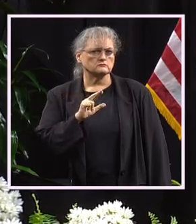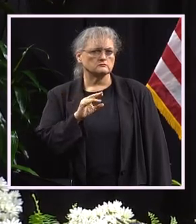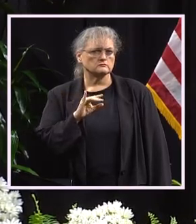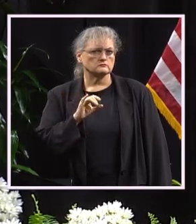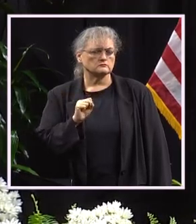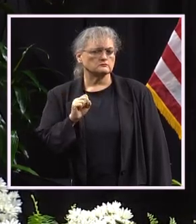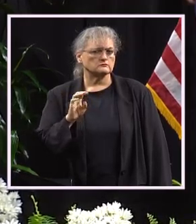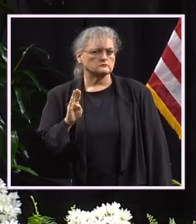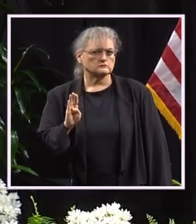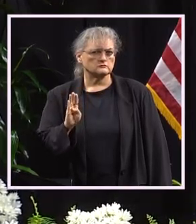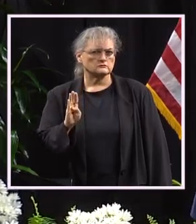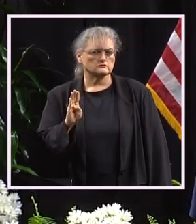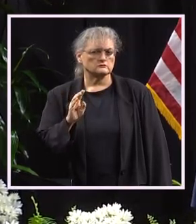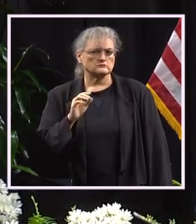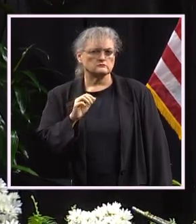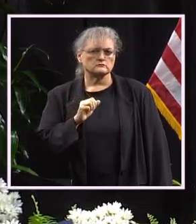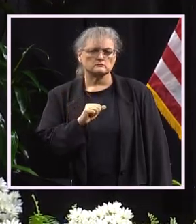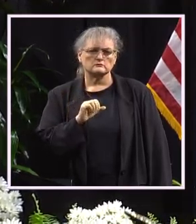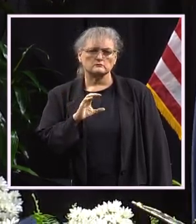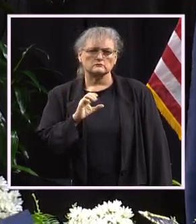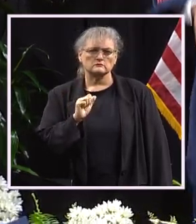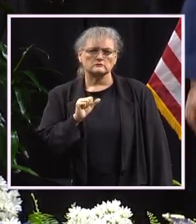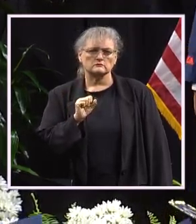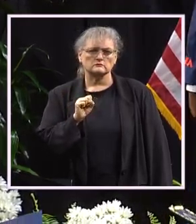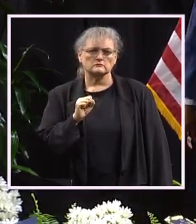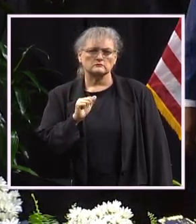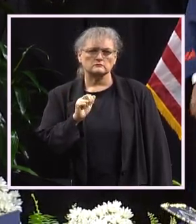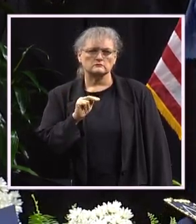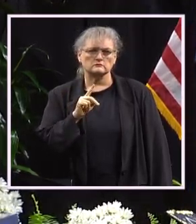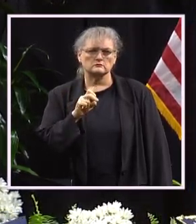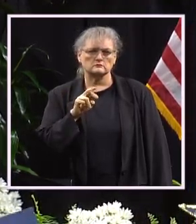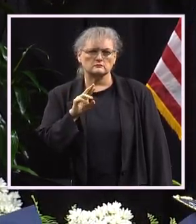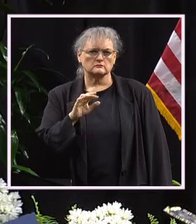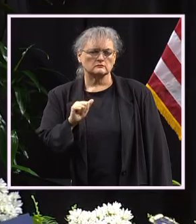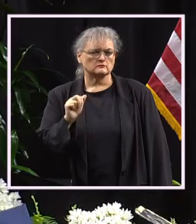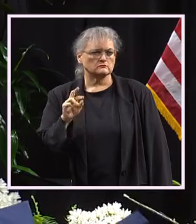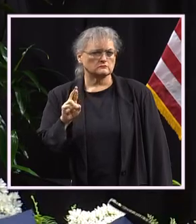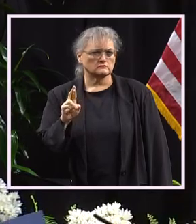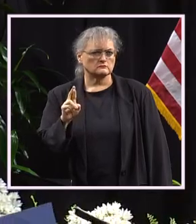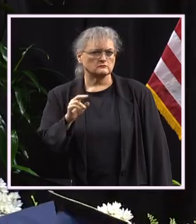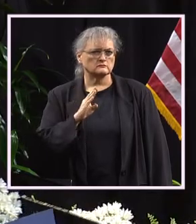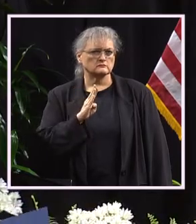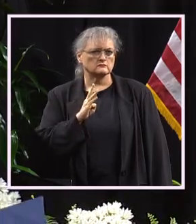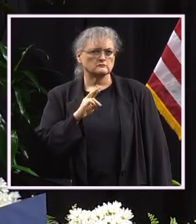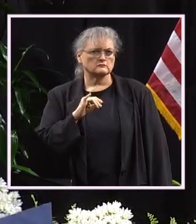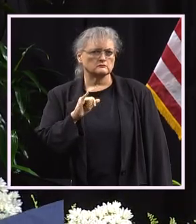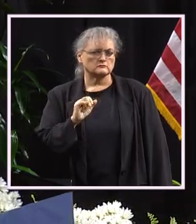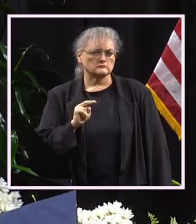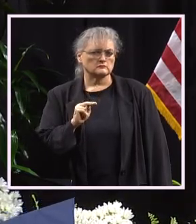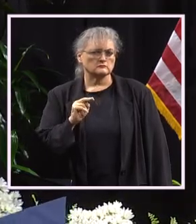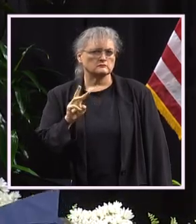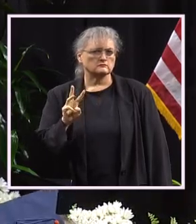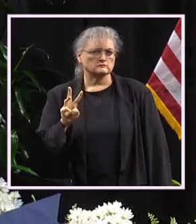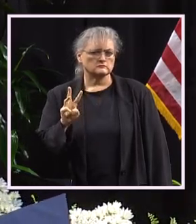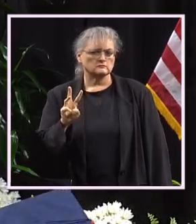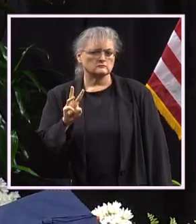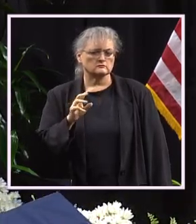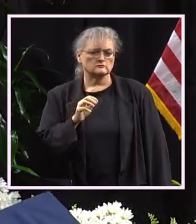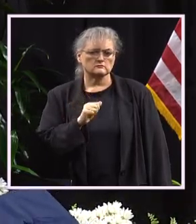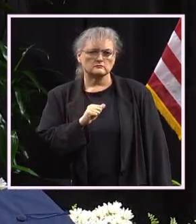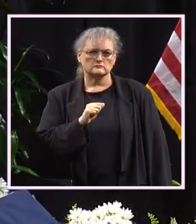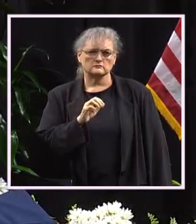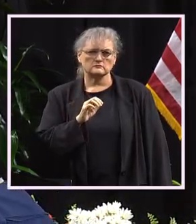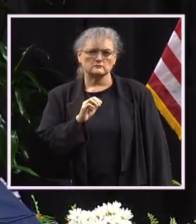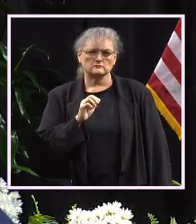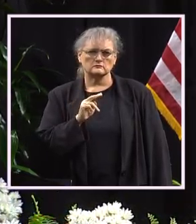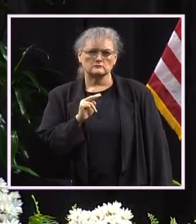Bustamante. Cassandra Rodriguez, cum laude. Brian Williams Gilang, magna cum laude.